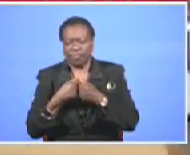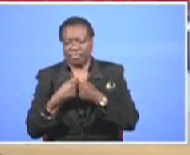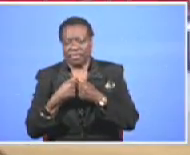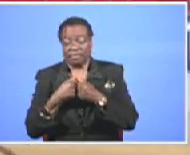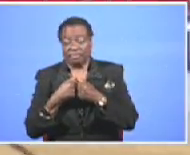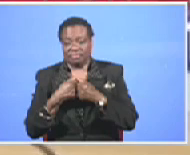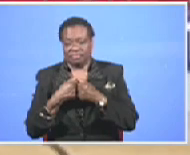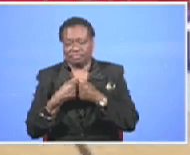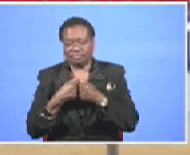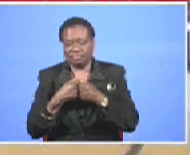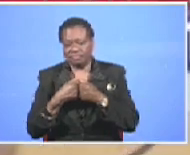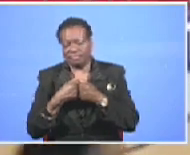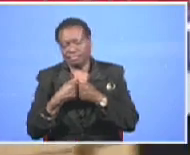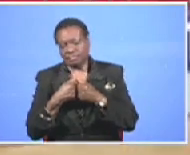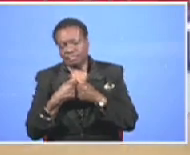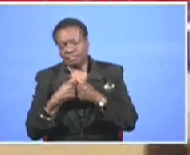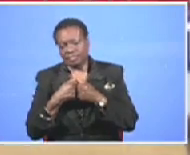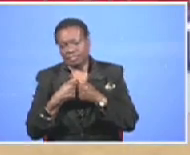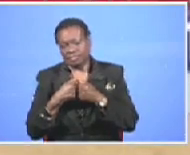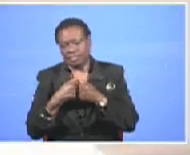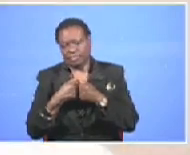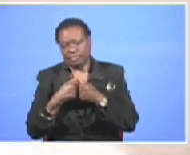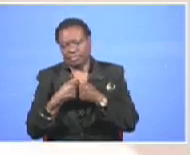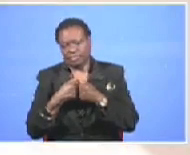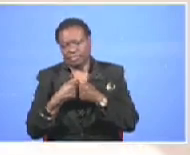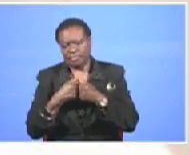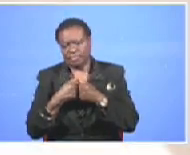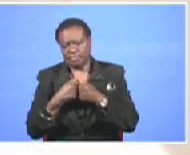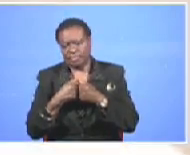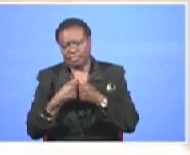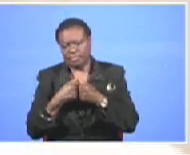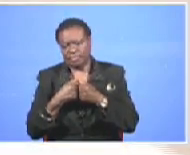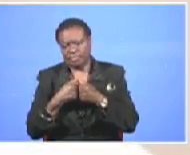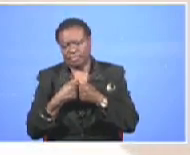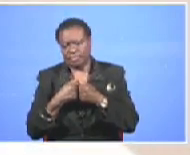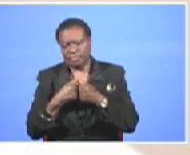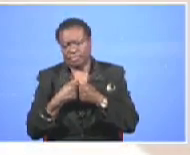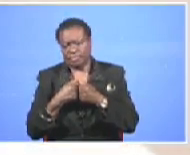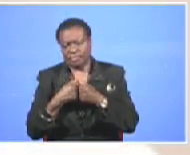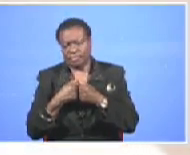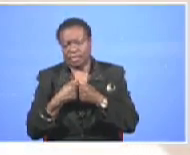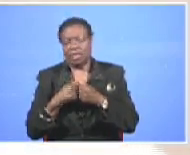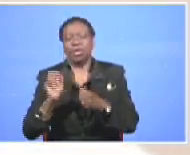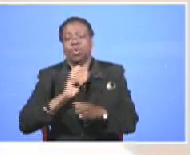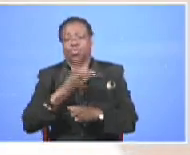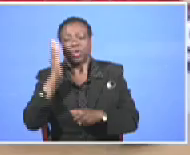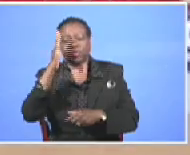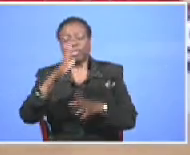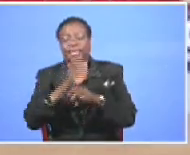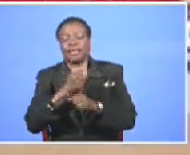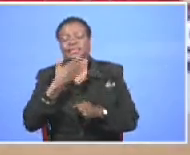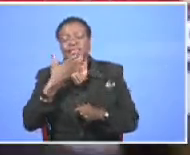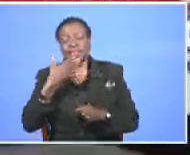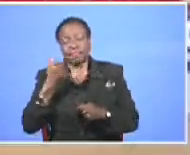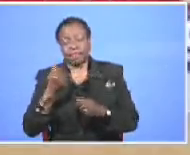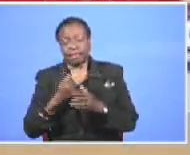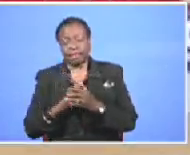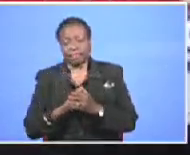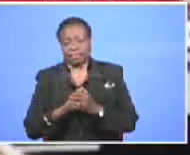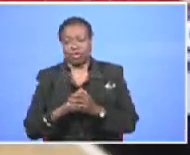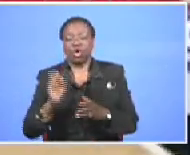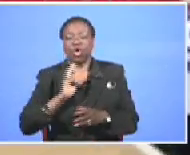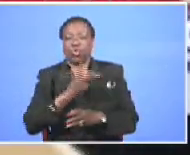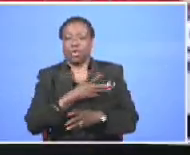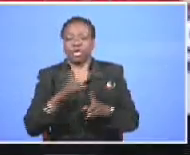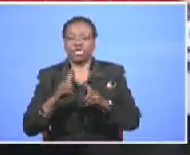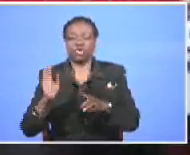had the lead, we didn't close out. So we got growing pains, man. That's all it is. And just gotta get better, man. We need to watch film. We do our best.